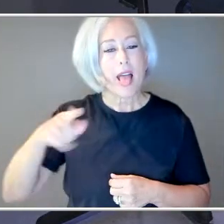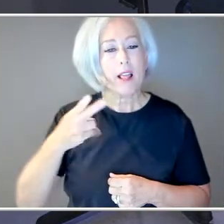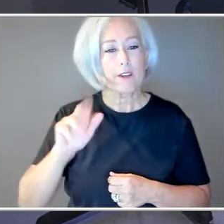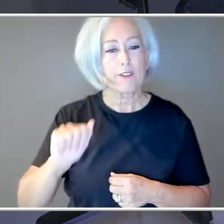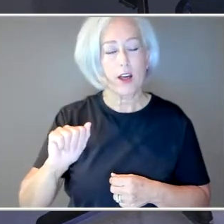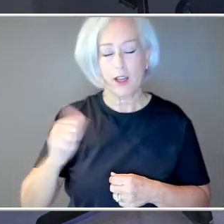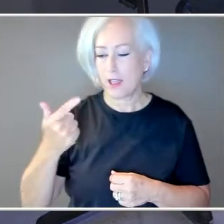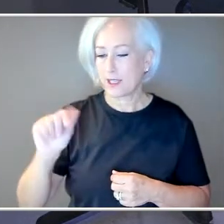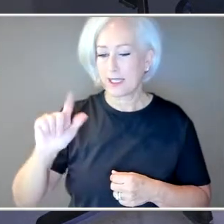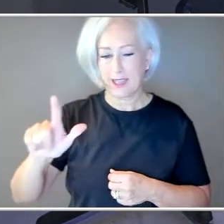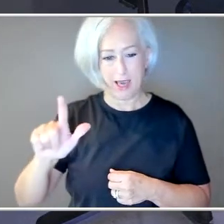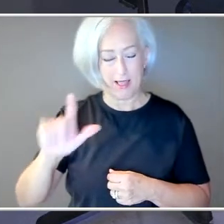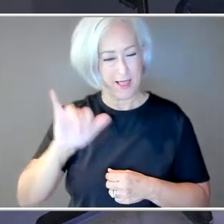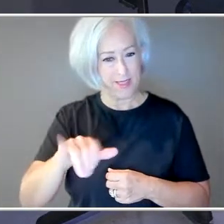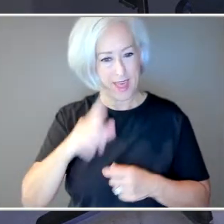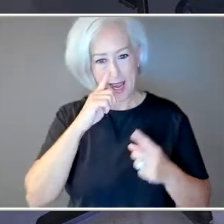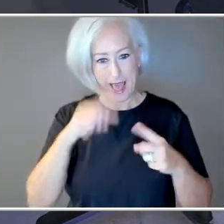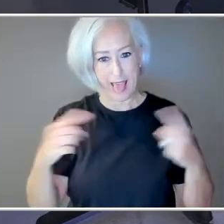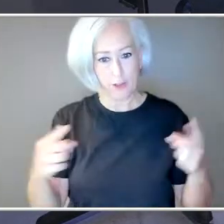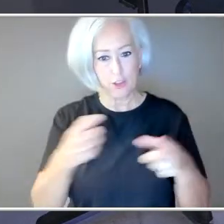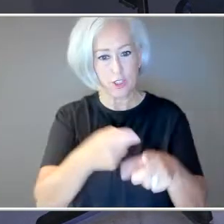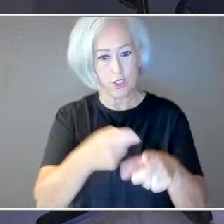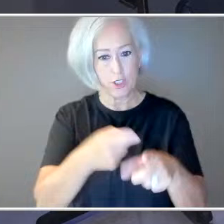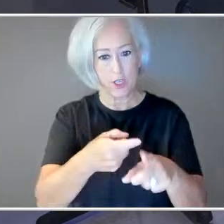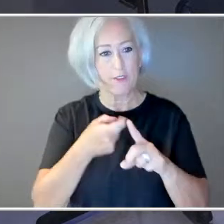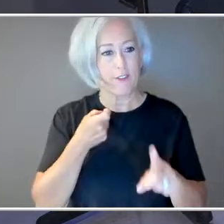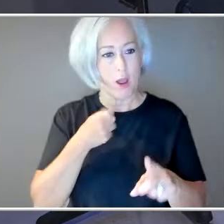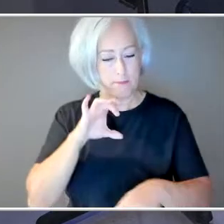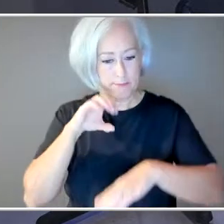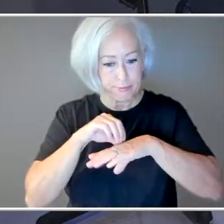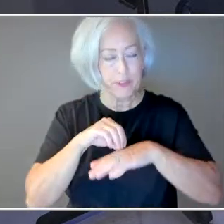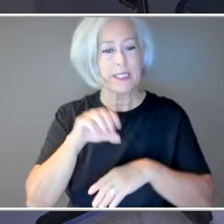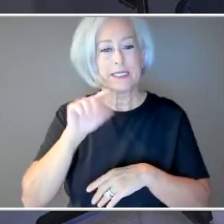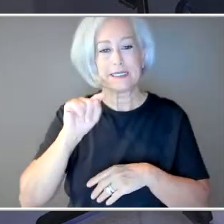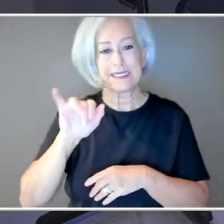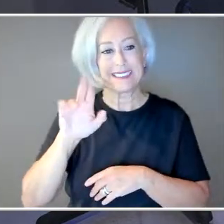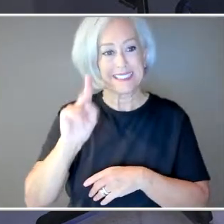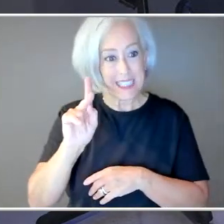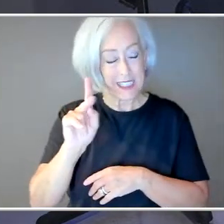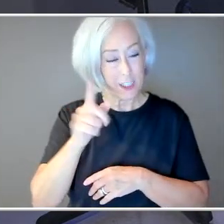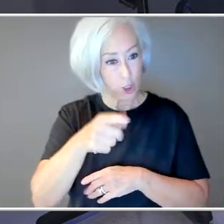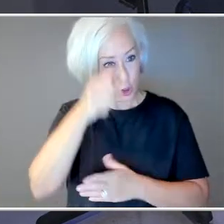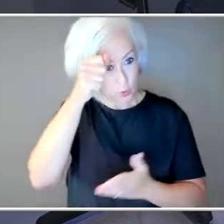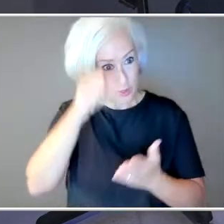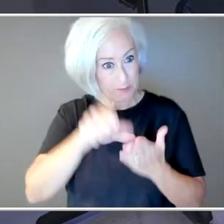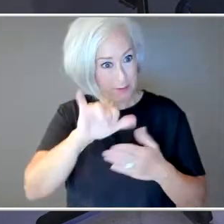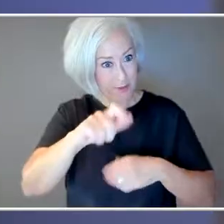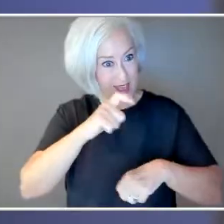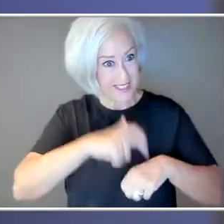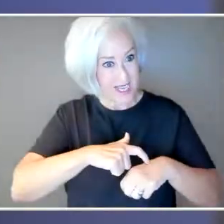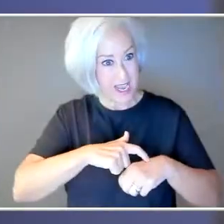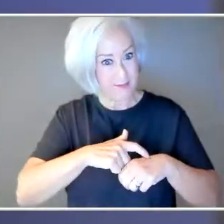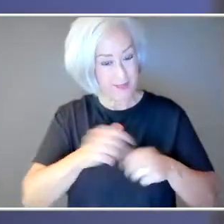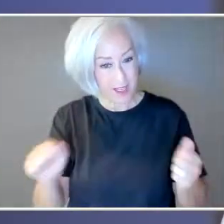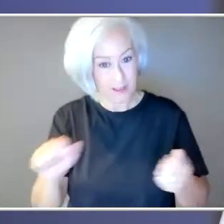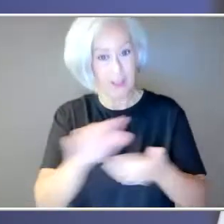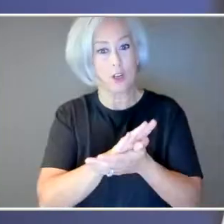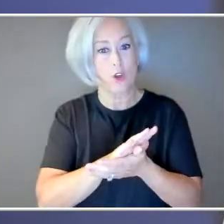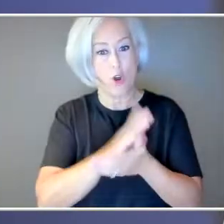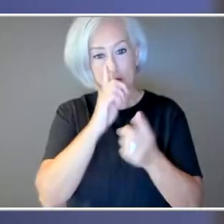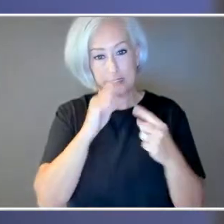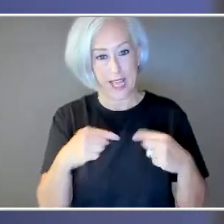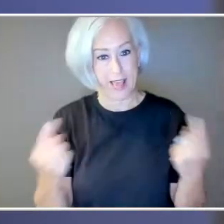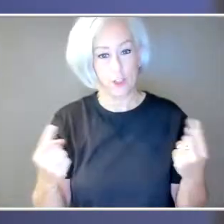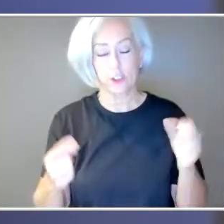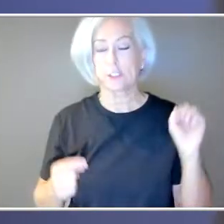a tick bite. Do you remember that specific tick bite that you received that then led to this allergy? Yes, I do, but